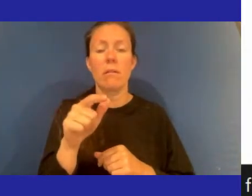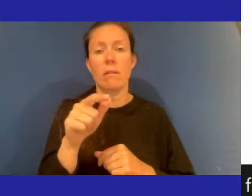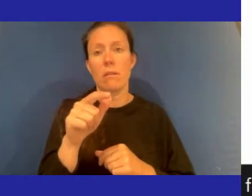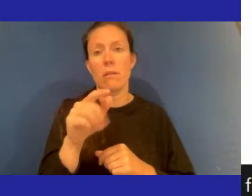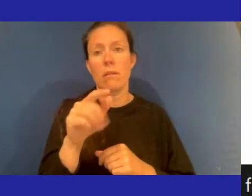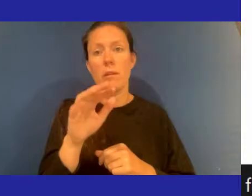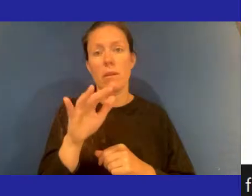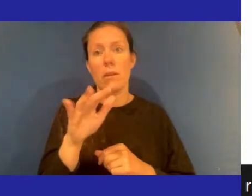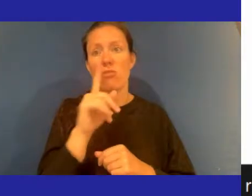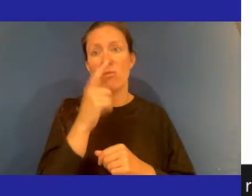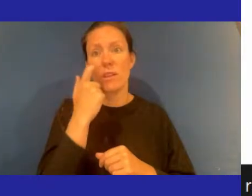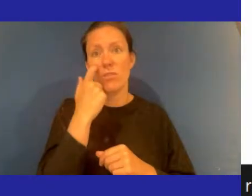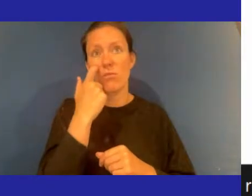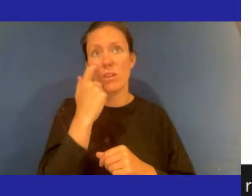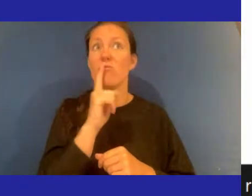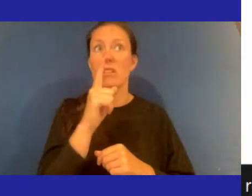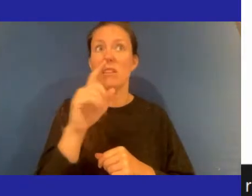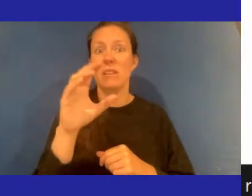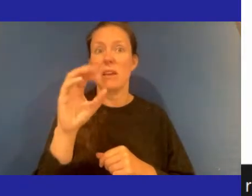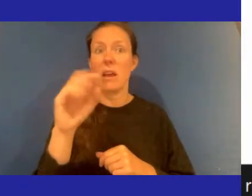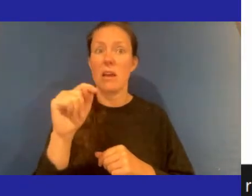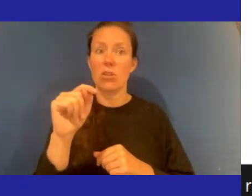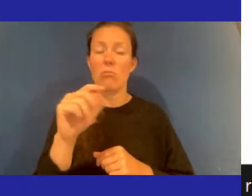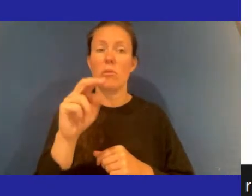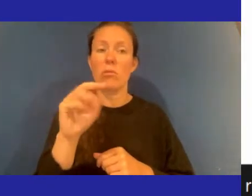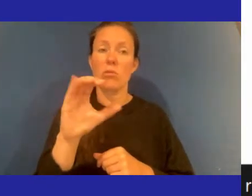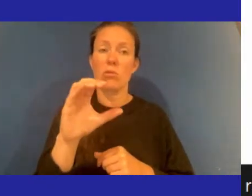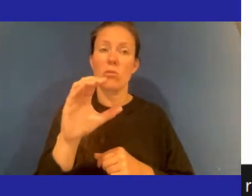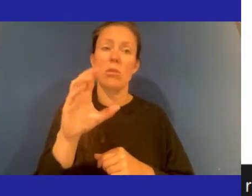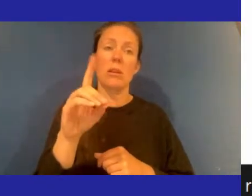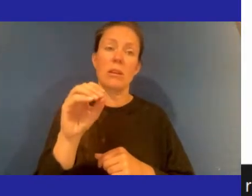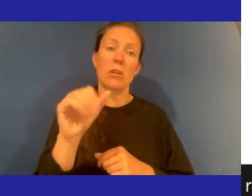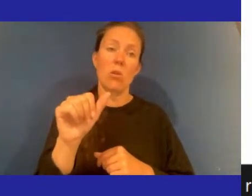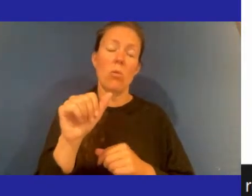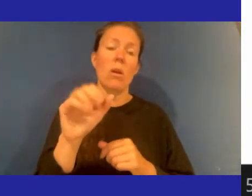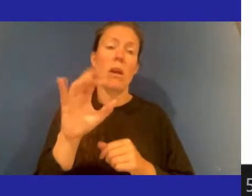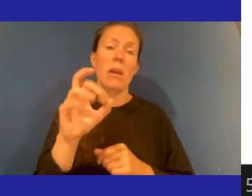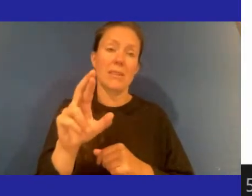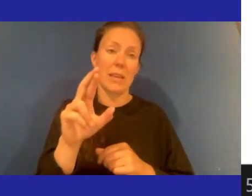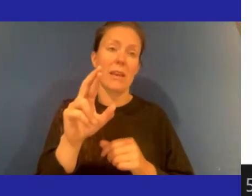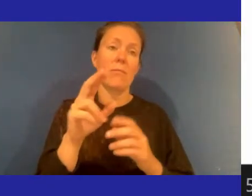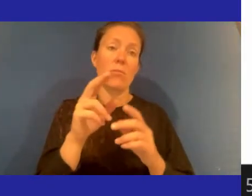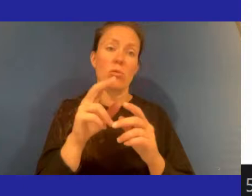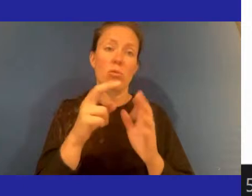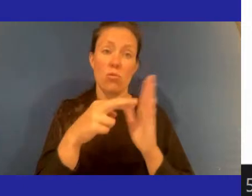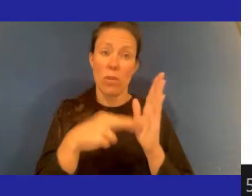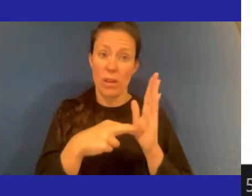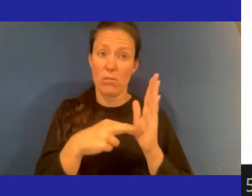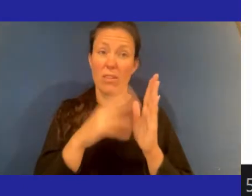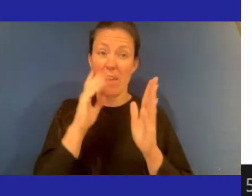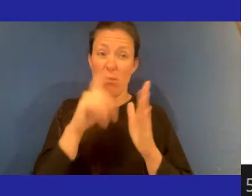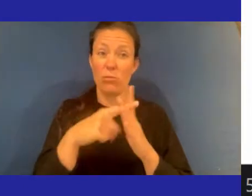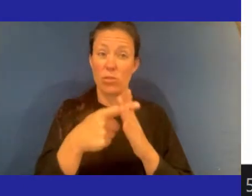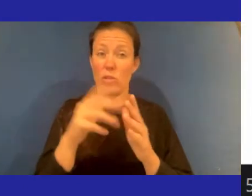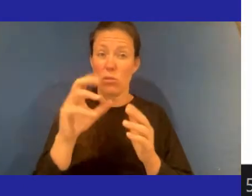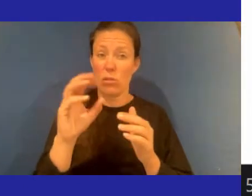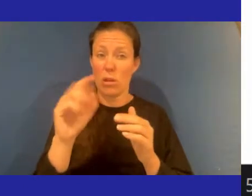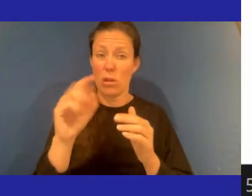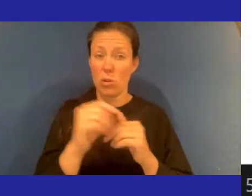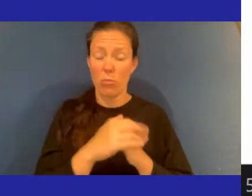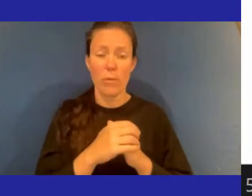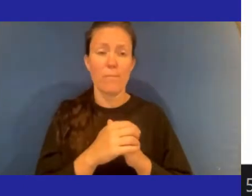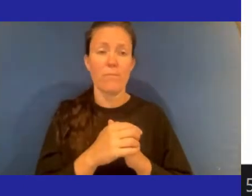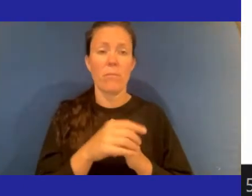actually coming up in October, the New York State DOH cyber regulations, which will be going into effect. So this allows us to reduce